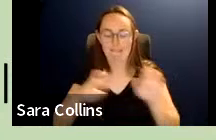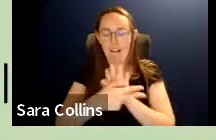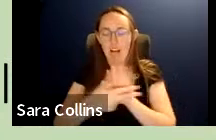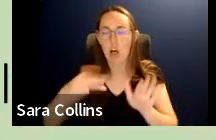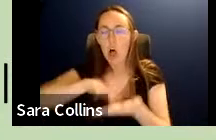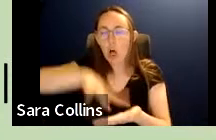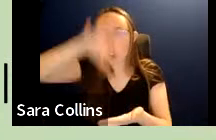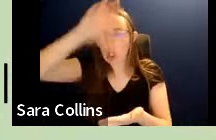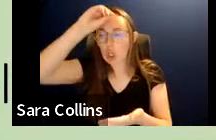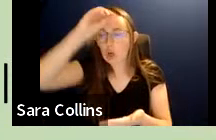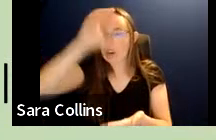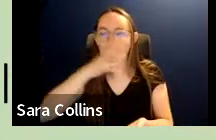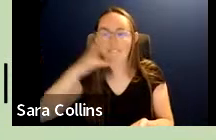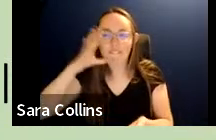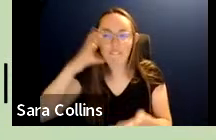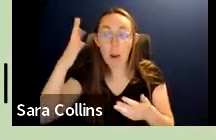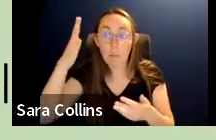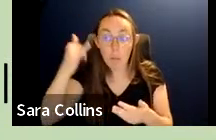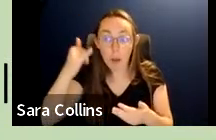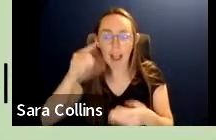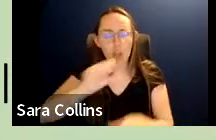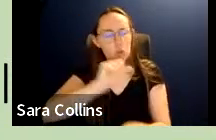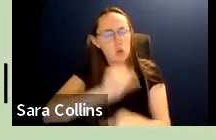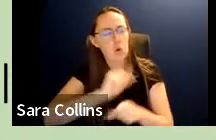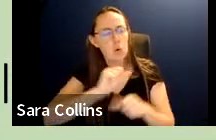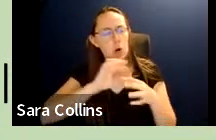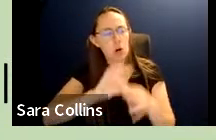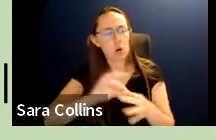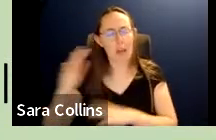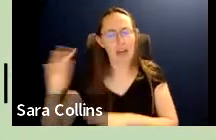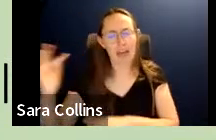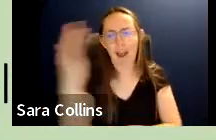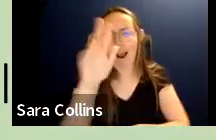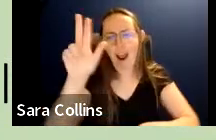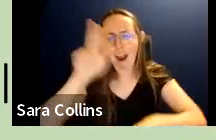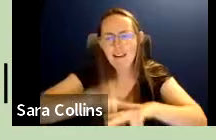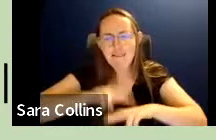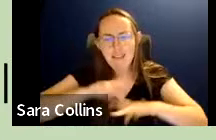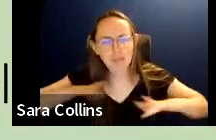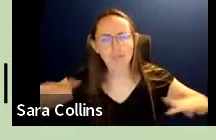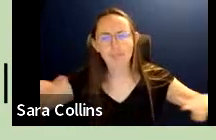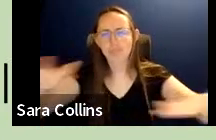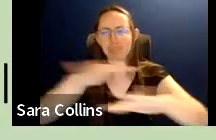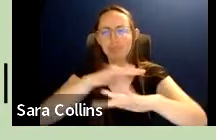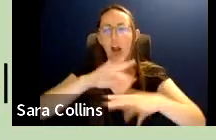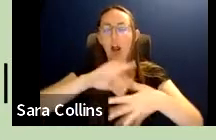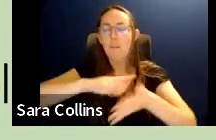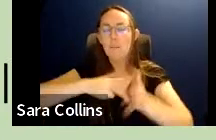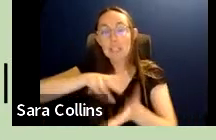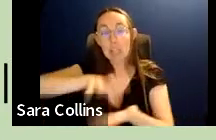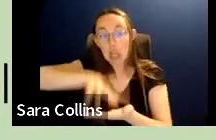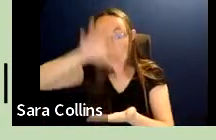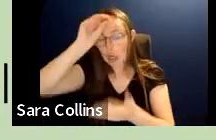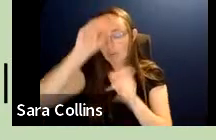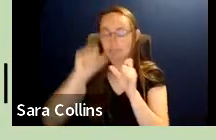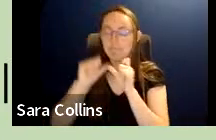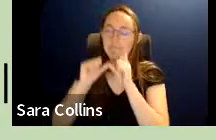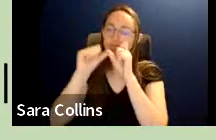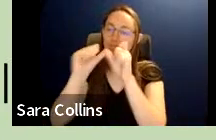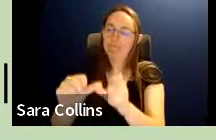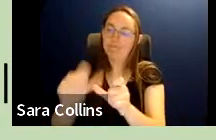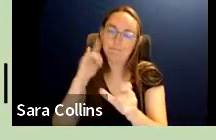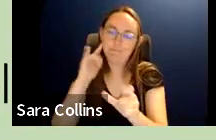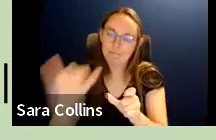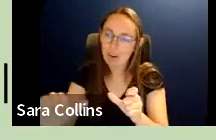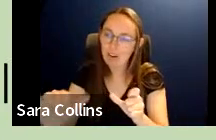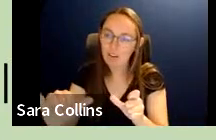endeavor like this, the learning is endless. But also we have a lot we can learn in working with different people to make the farm a place where